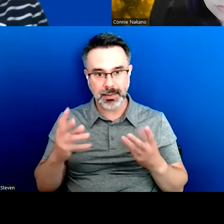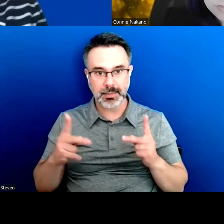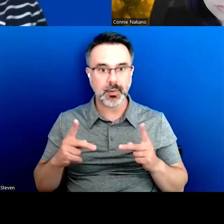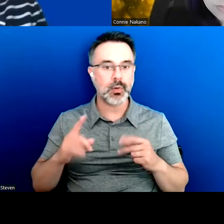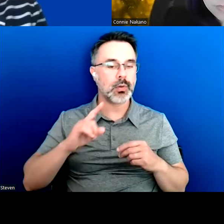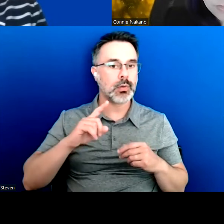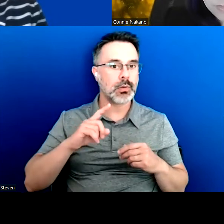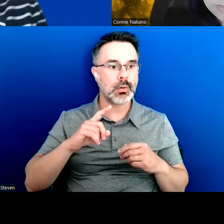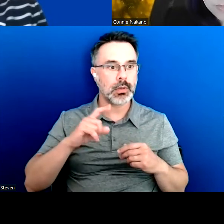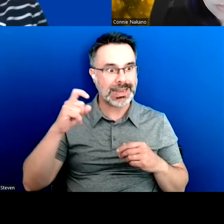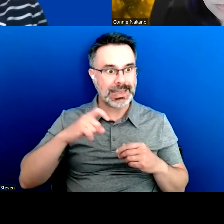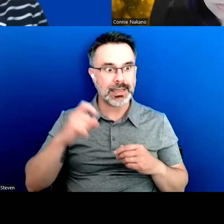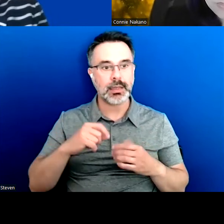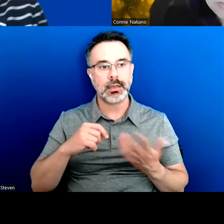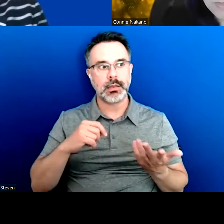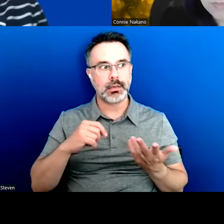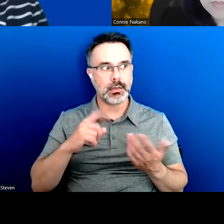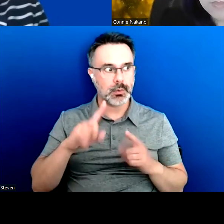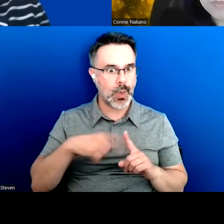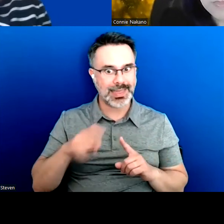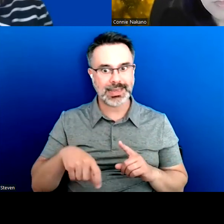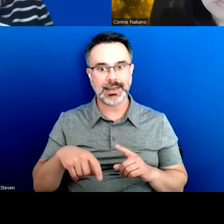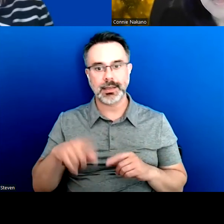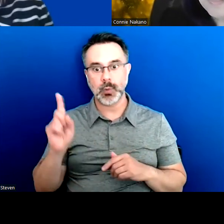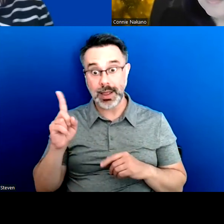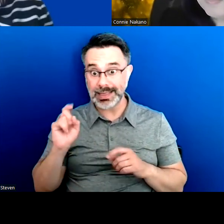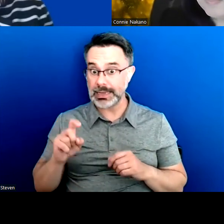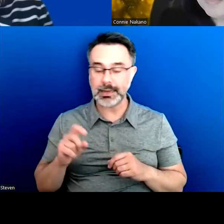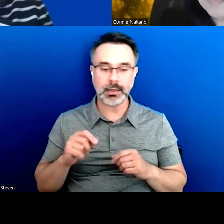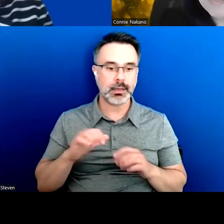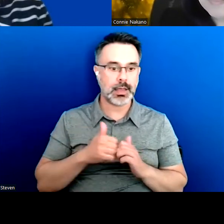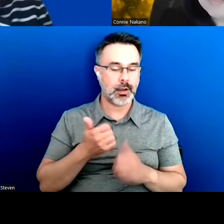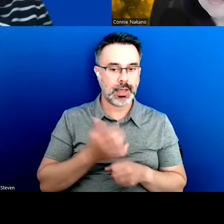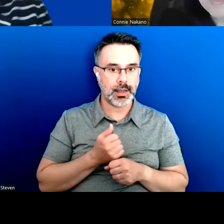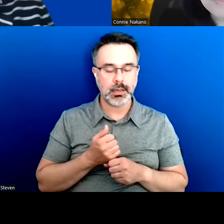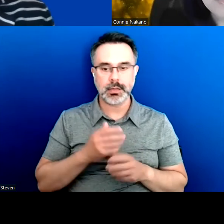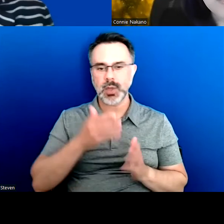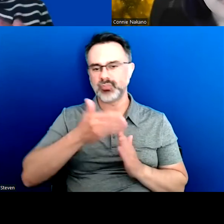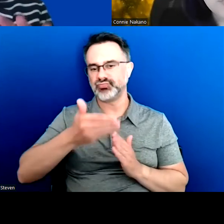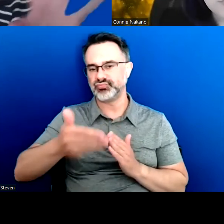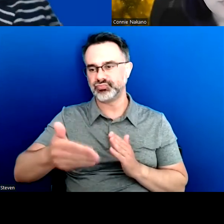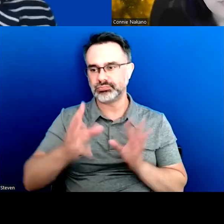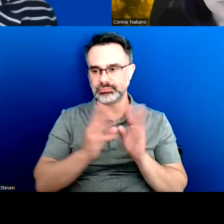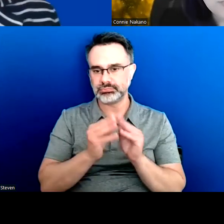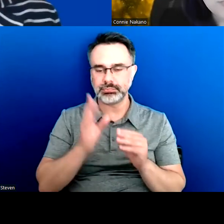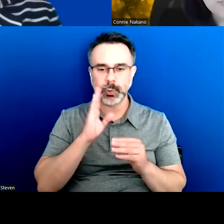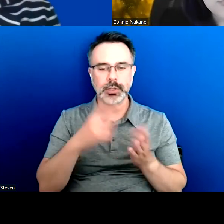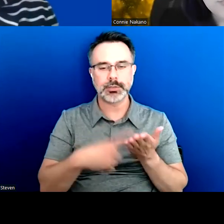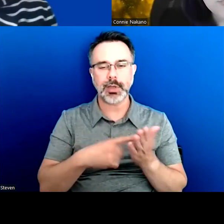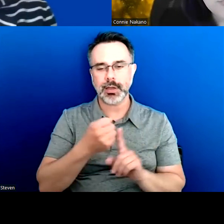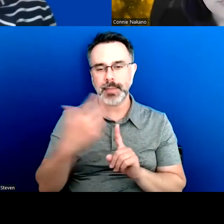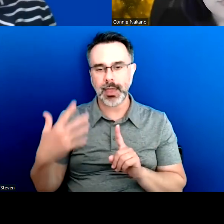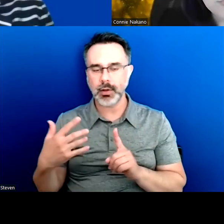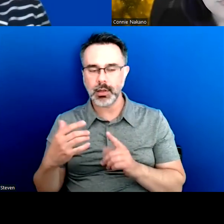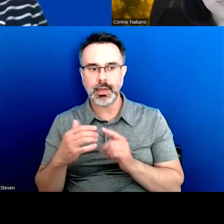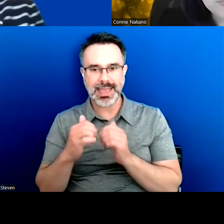it. And that's the starting point. So subsequent engagements, we'll talk about sort of the map of how that